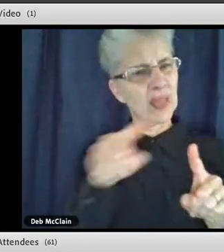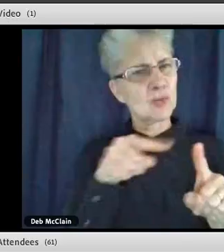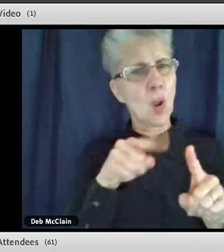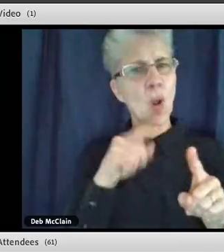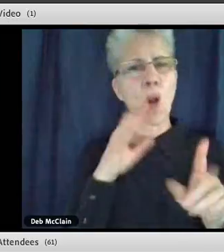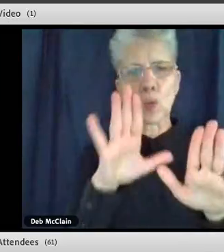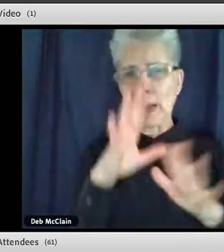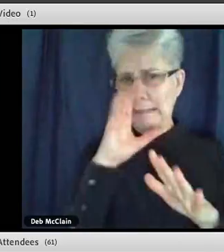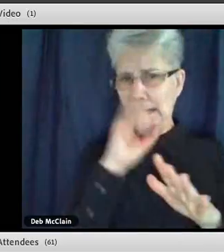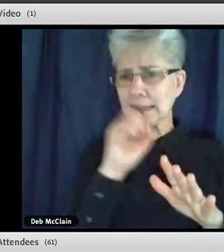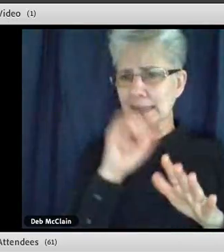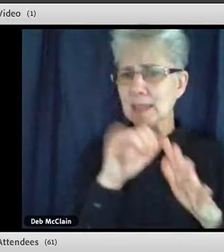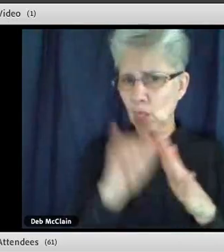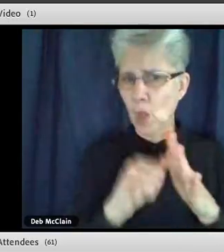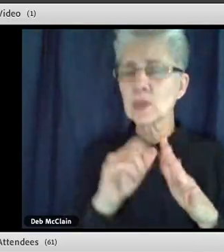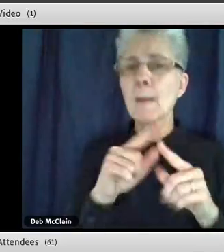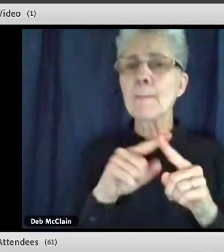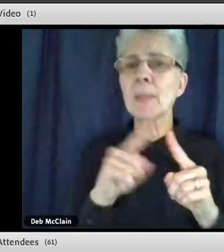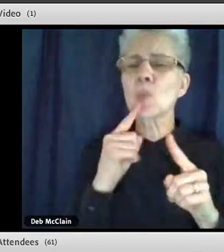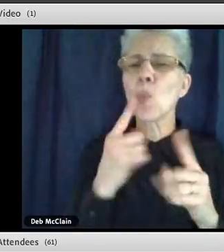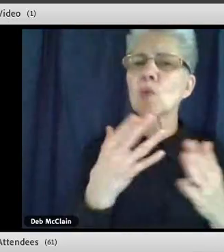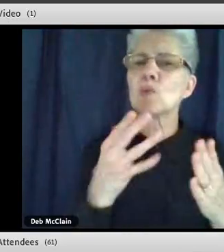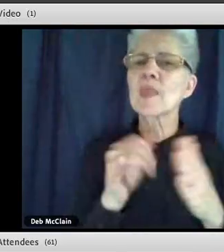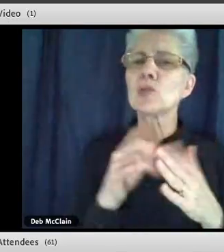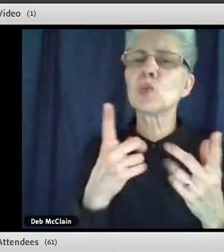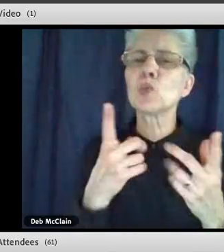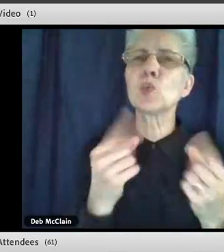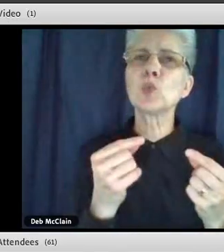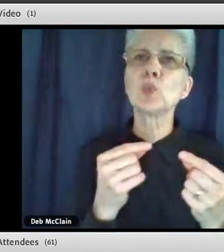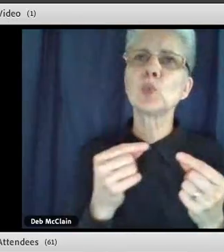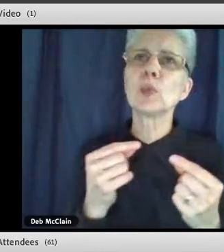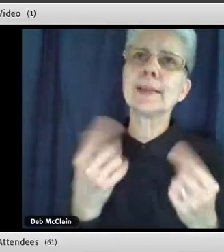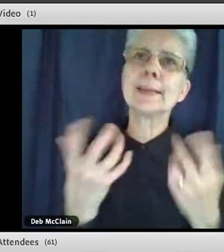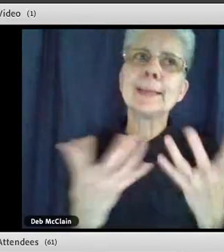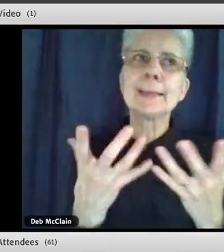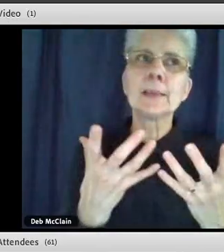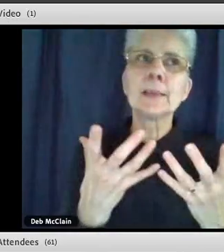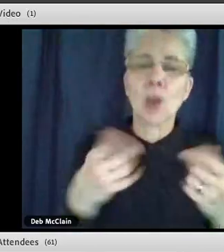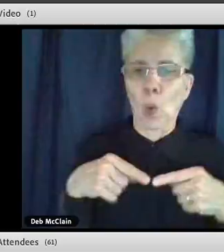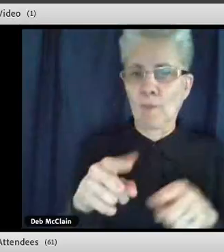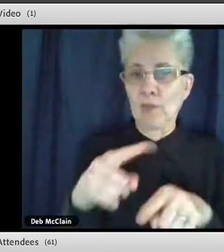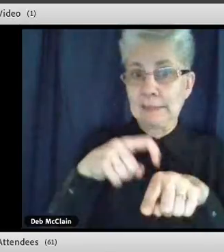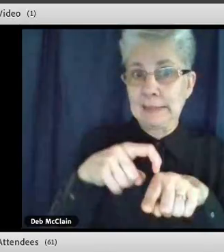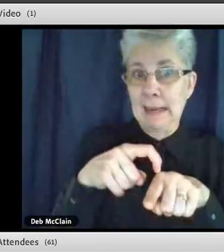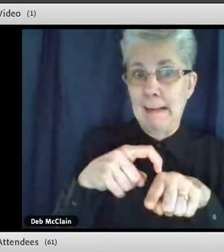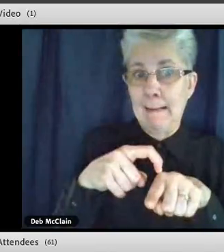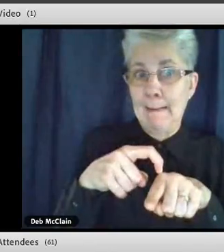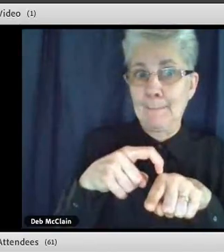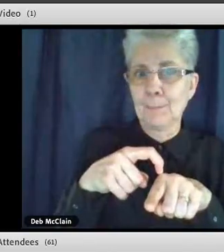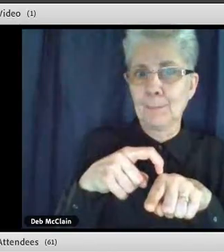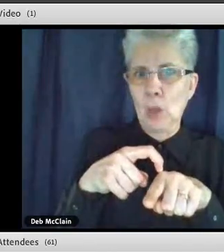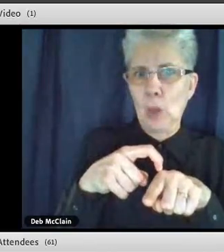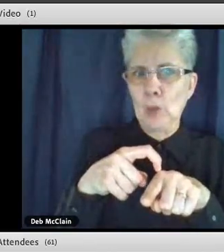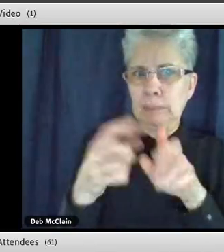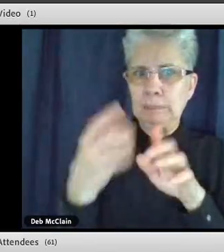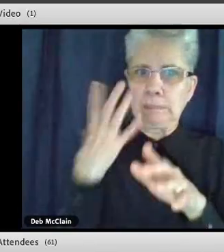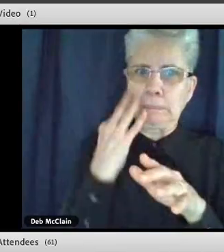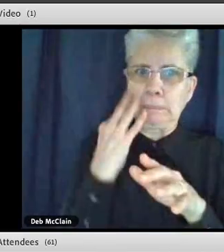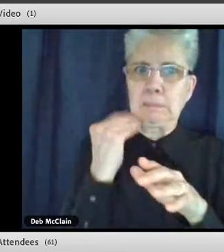do, over time. You build up your judgment, and you have to kind of use other clues to sometimes figure this out. But